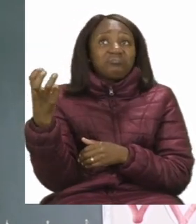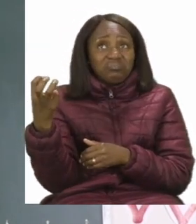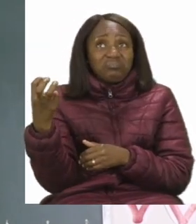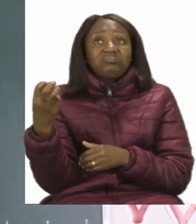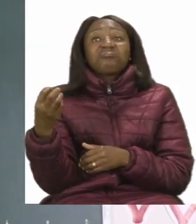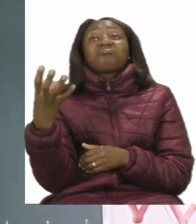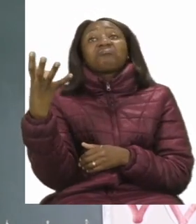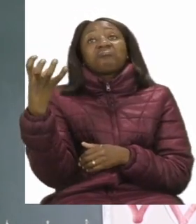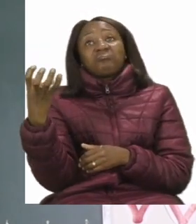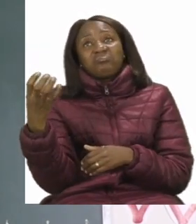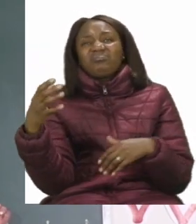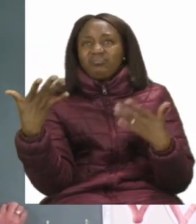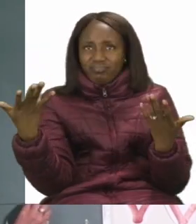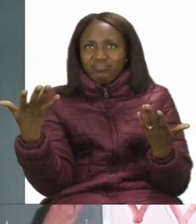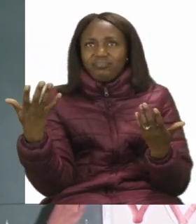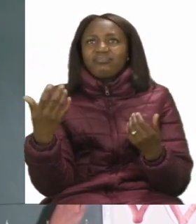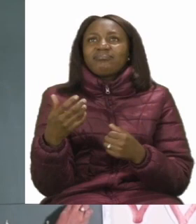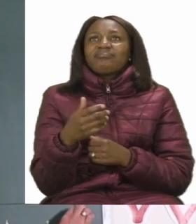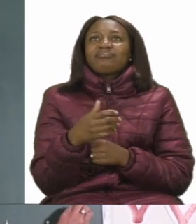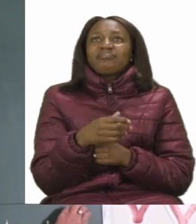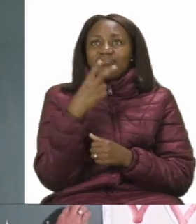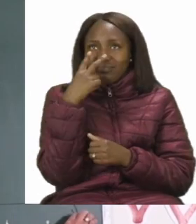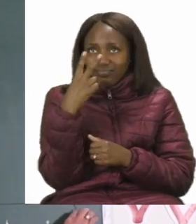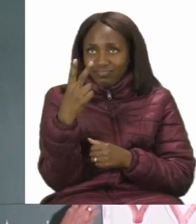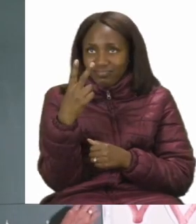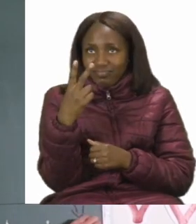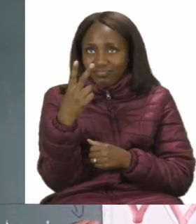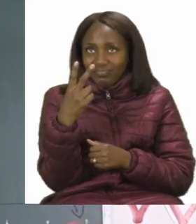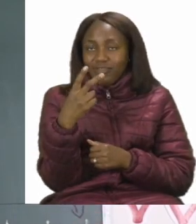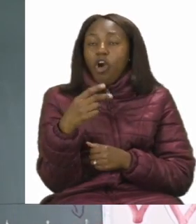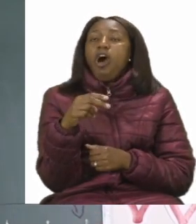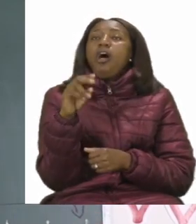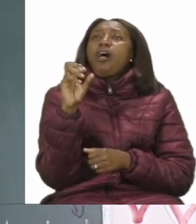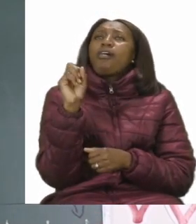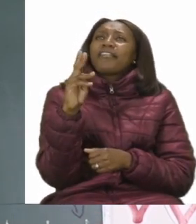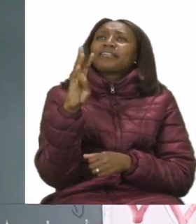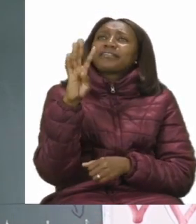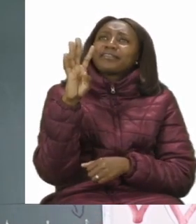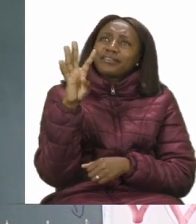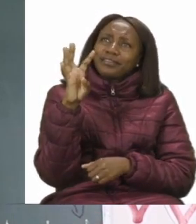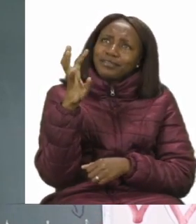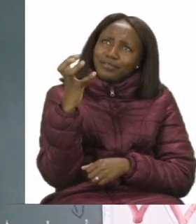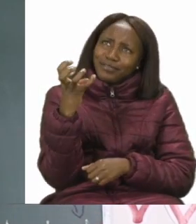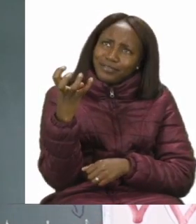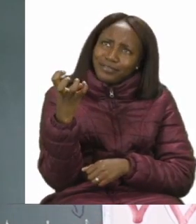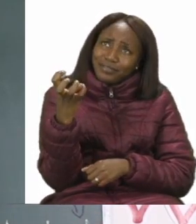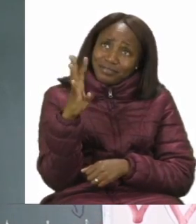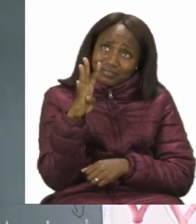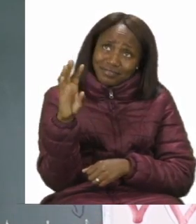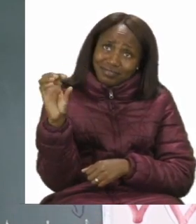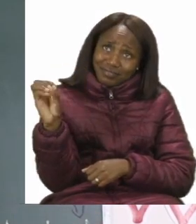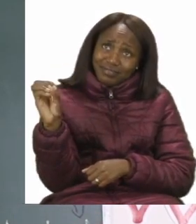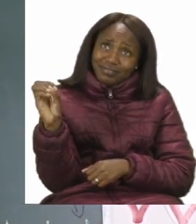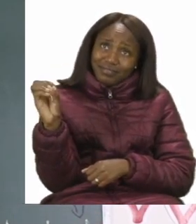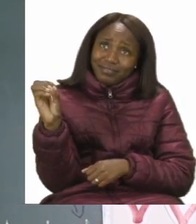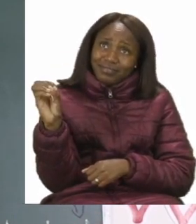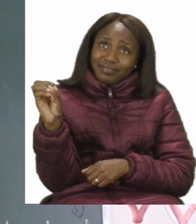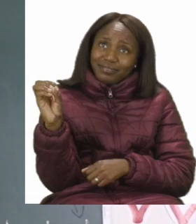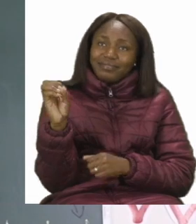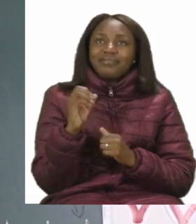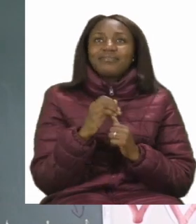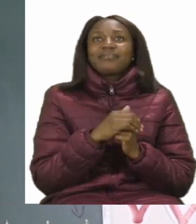we take our 35 and we round it off to the next 10, which gives